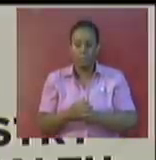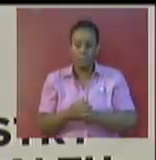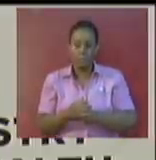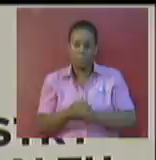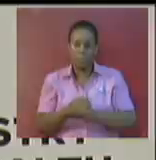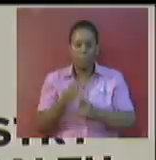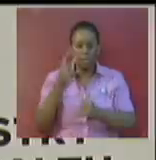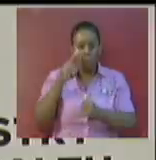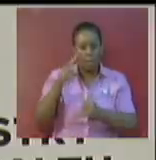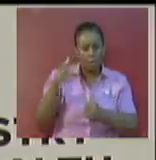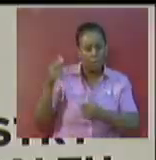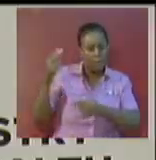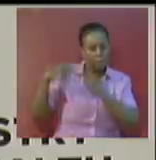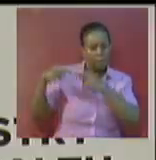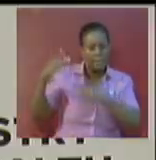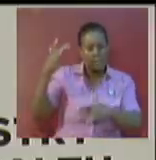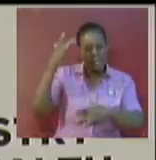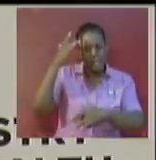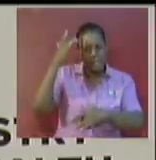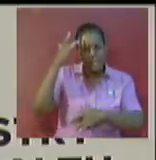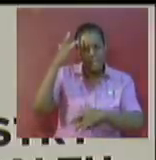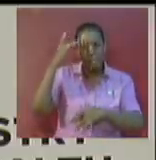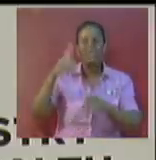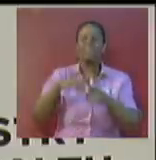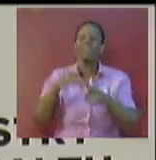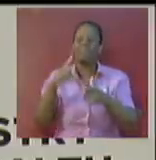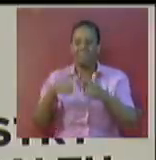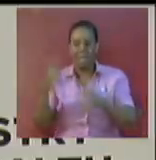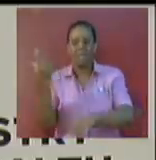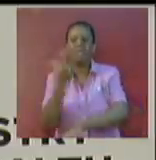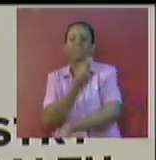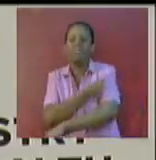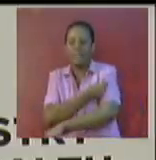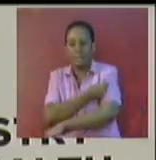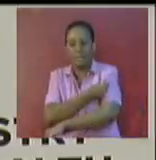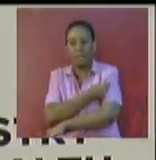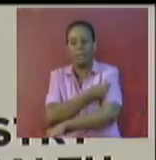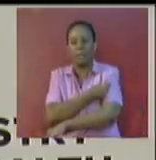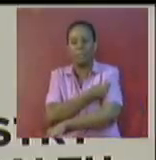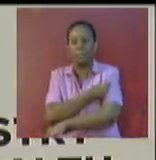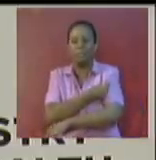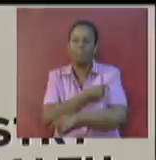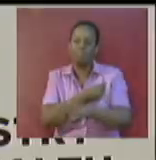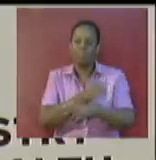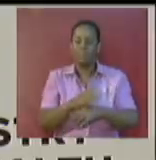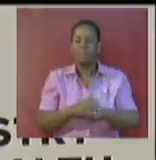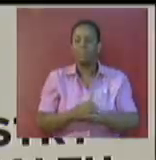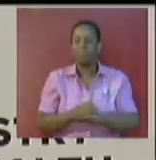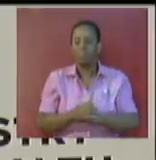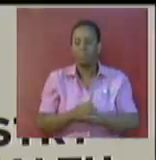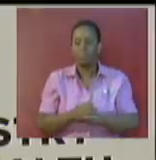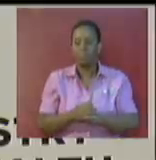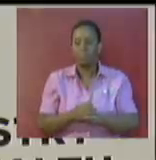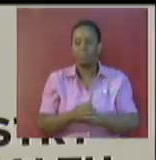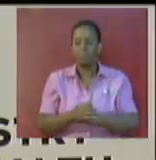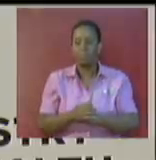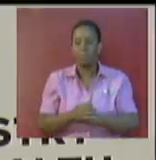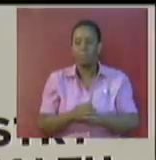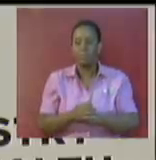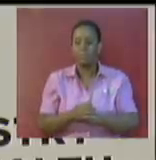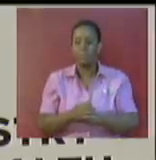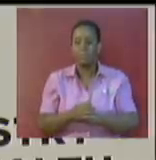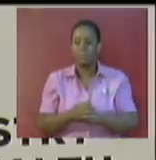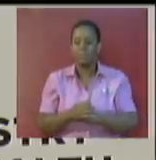nurse, then of course you'll be allowed to be vaccinated. So those are the 3 ways we are looking to stick to our phase 1 priority. And then of course, as we get